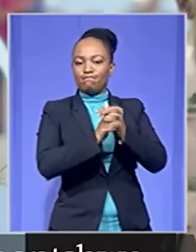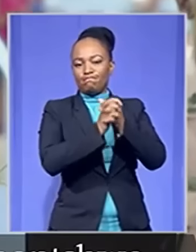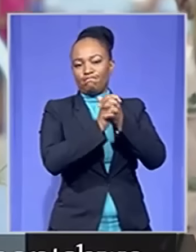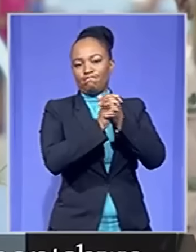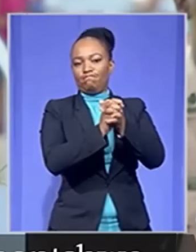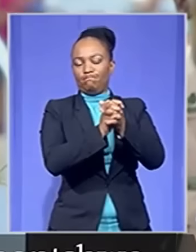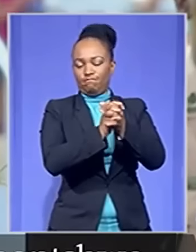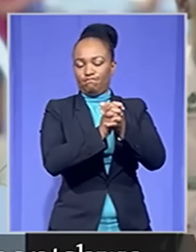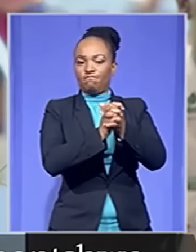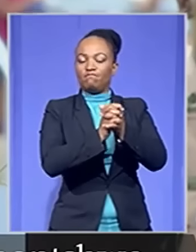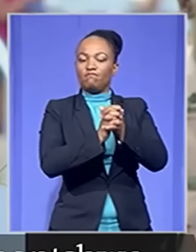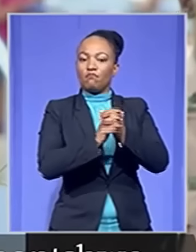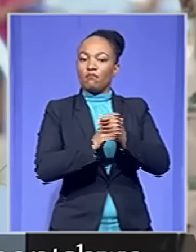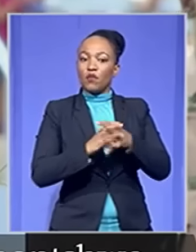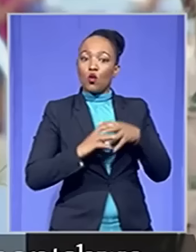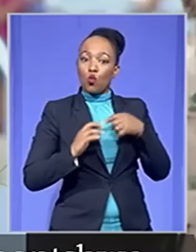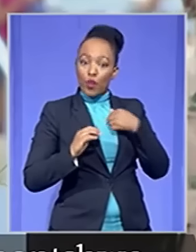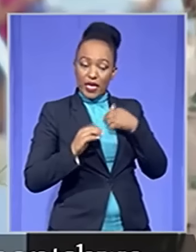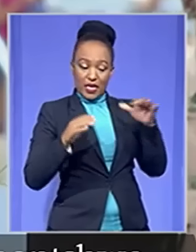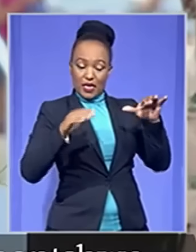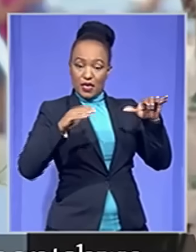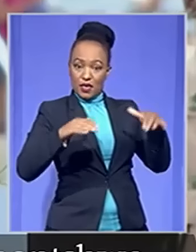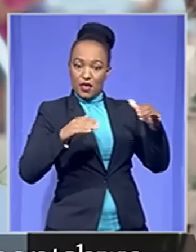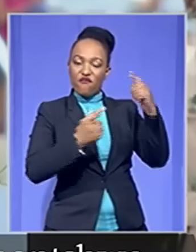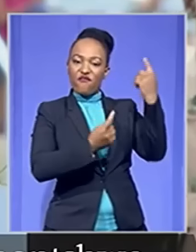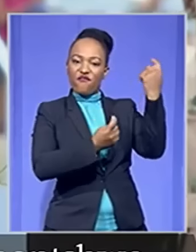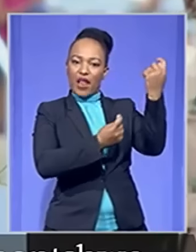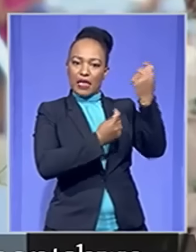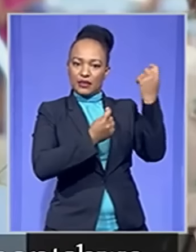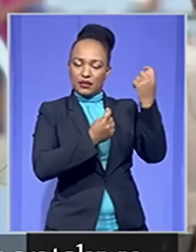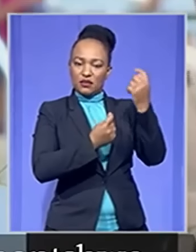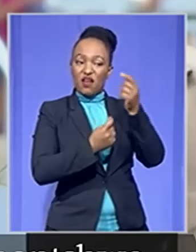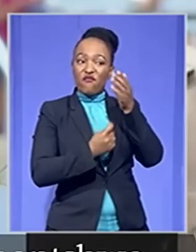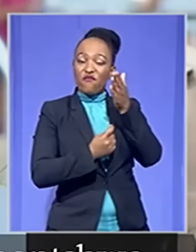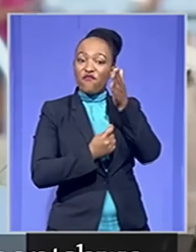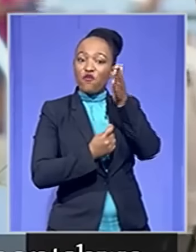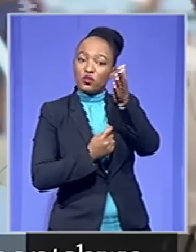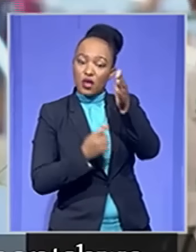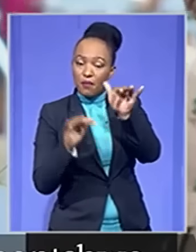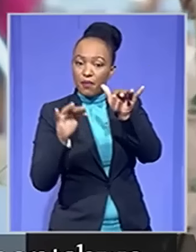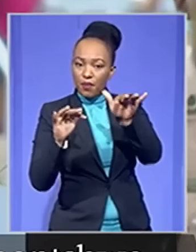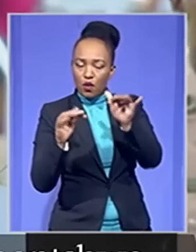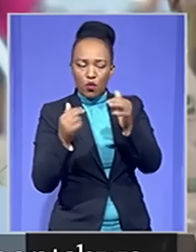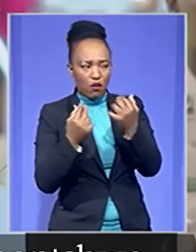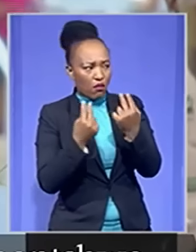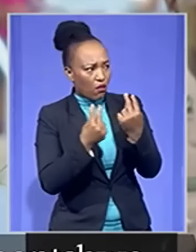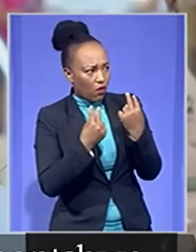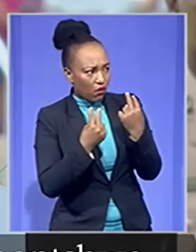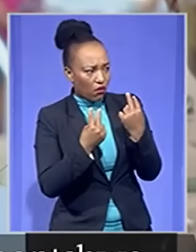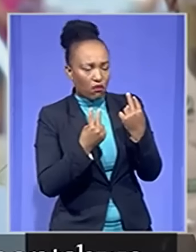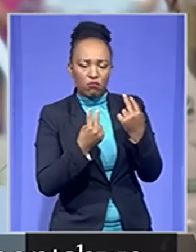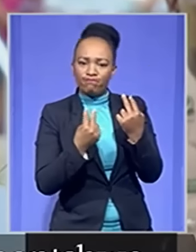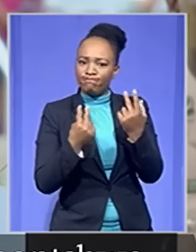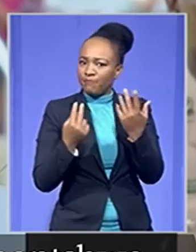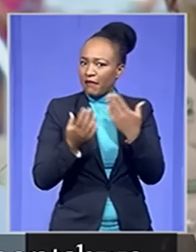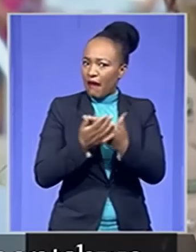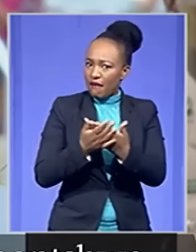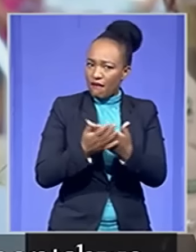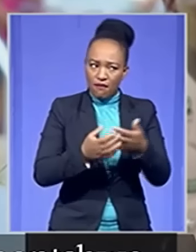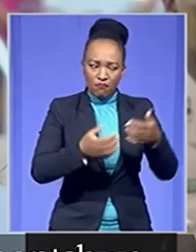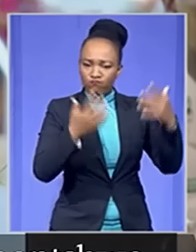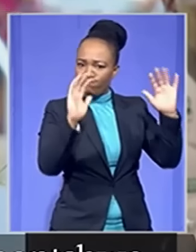We are the village that the future will look back to and either praise or look